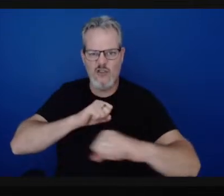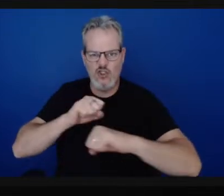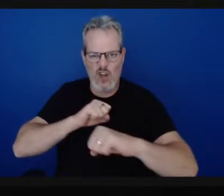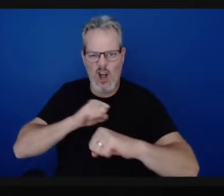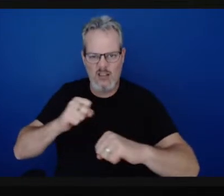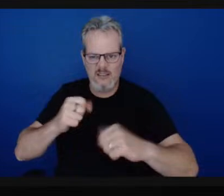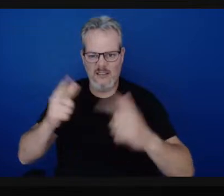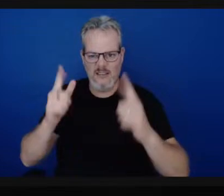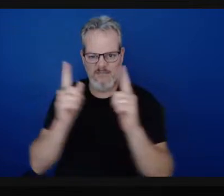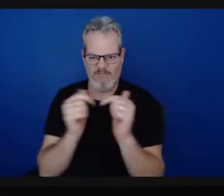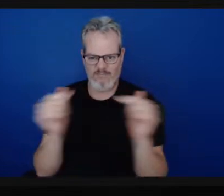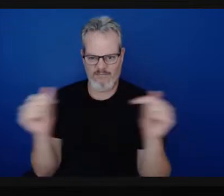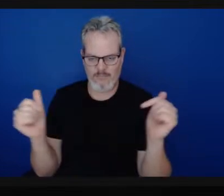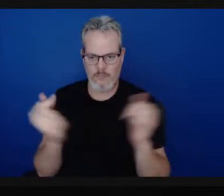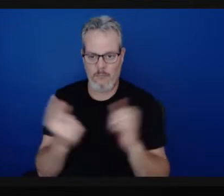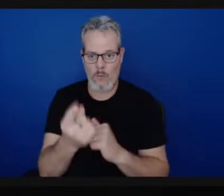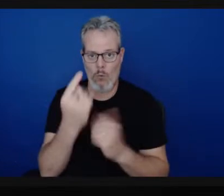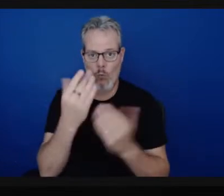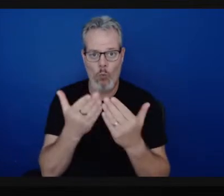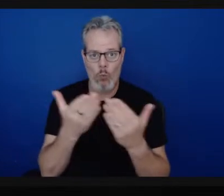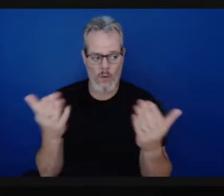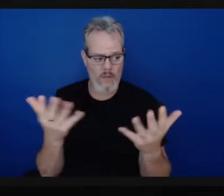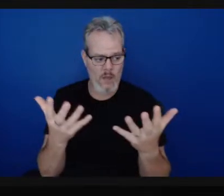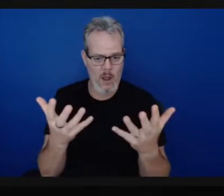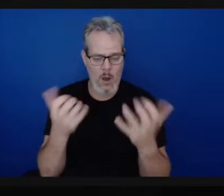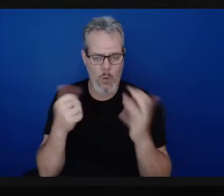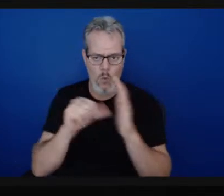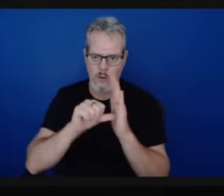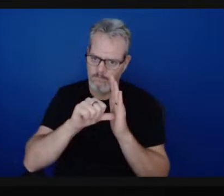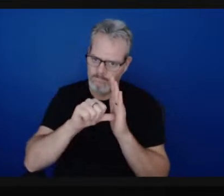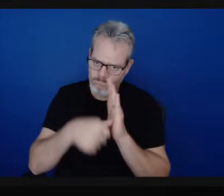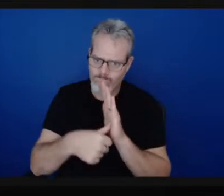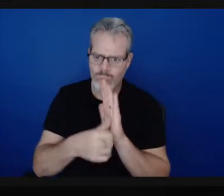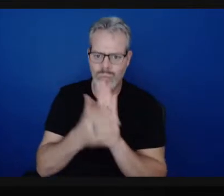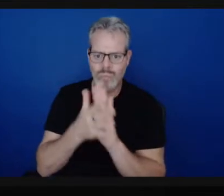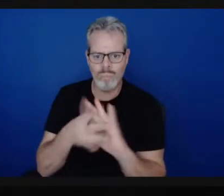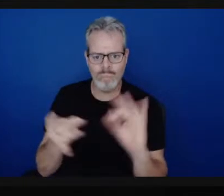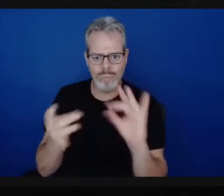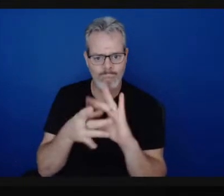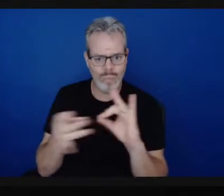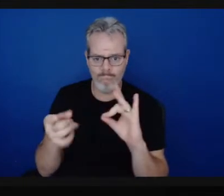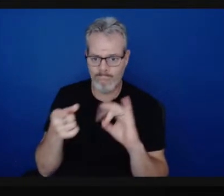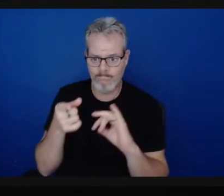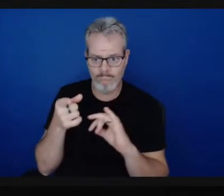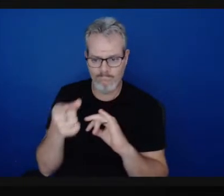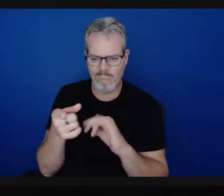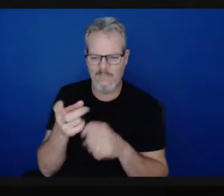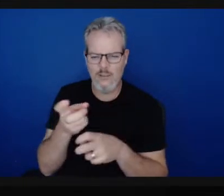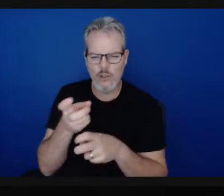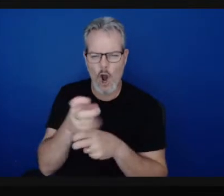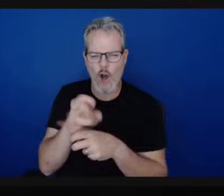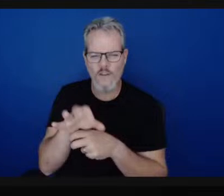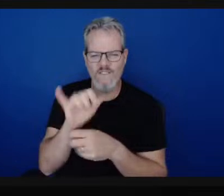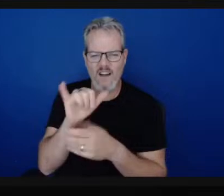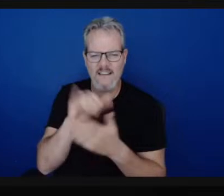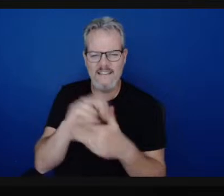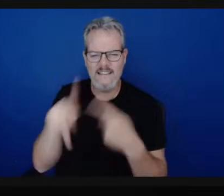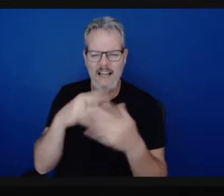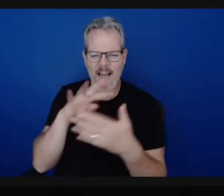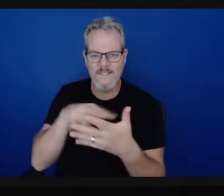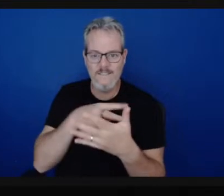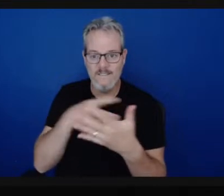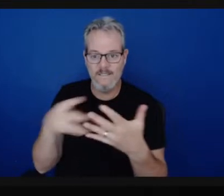So one thing I wanted to speak to, and this is something that was a little hard to find, this is a lecture